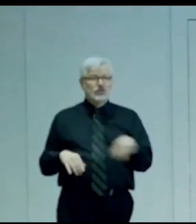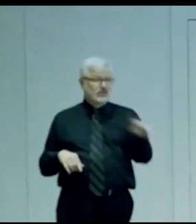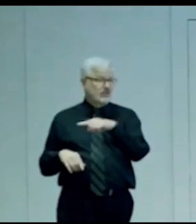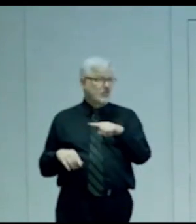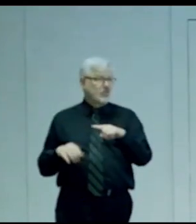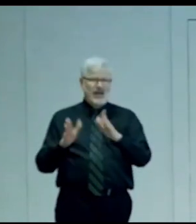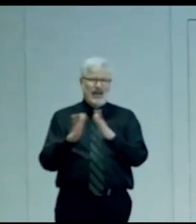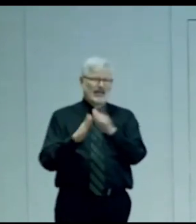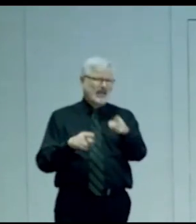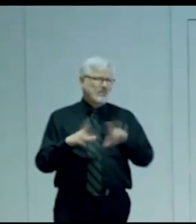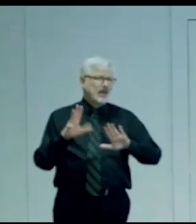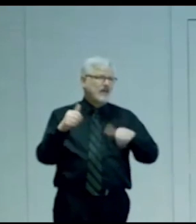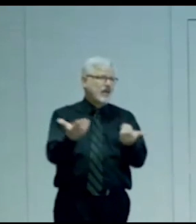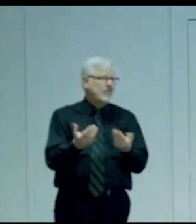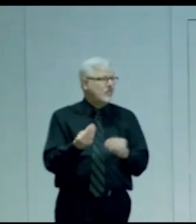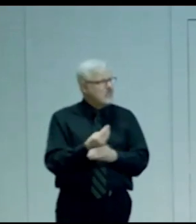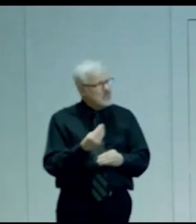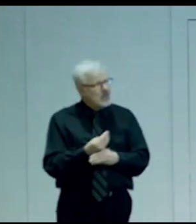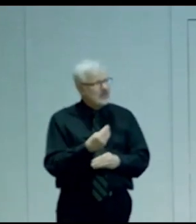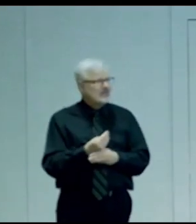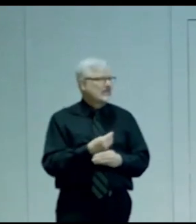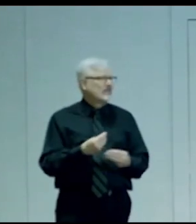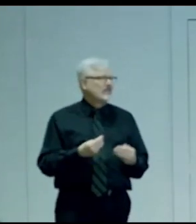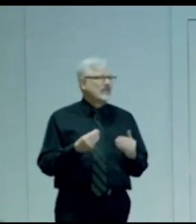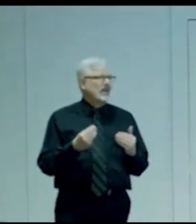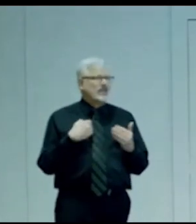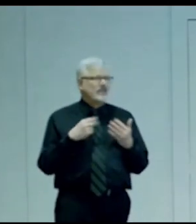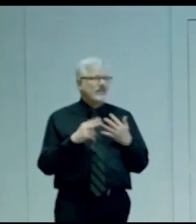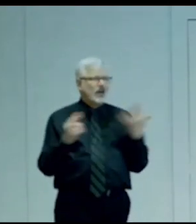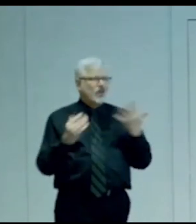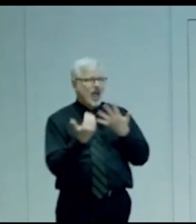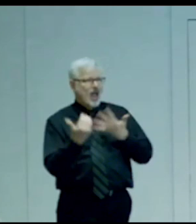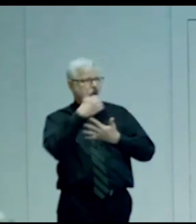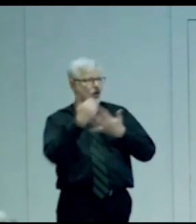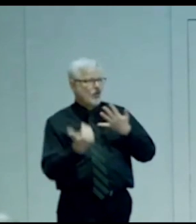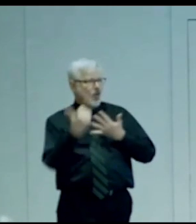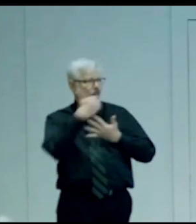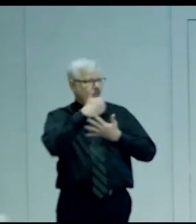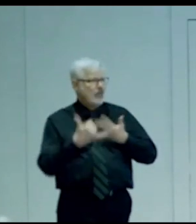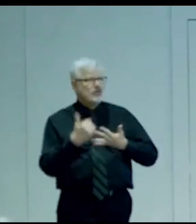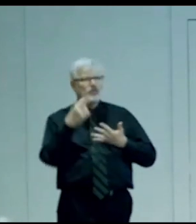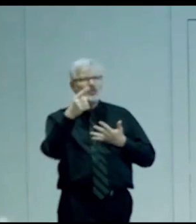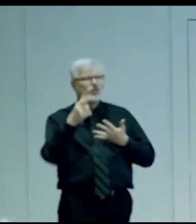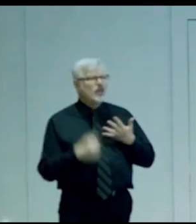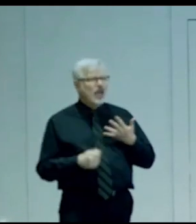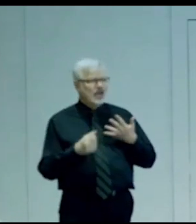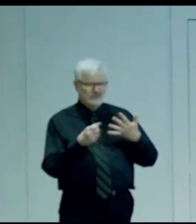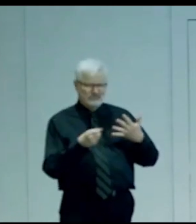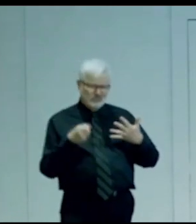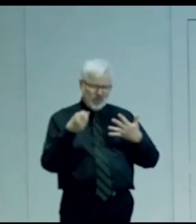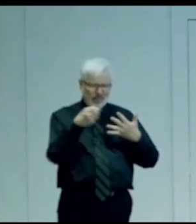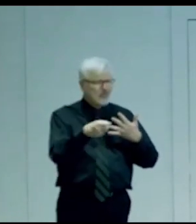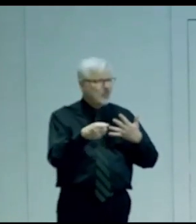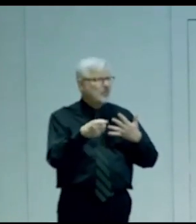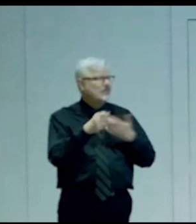them, mathematics is very hierarchical, and therefore you can put them in a certain You can use a certain number